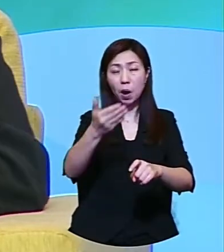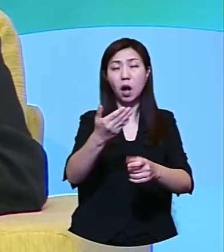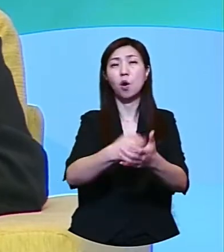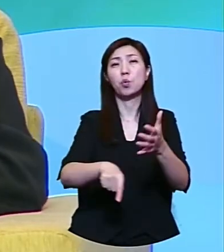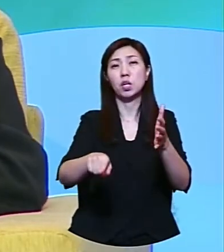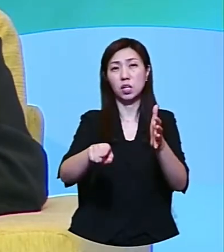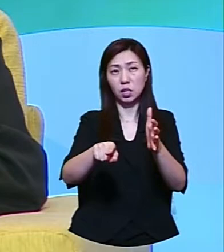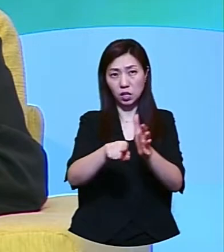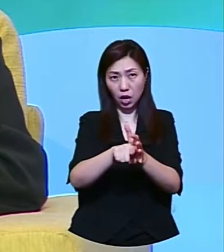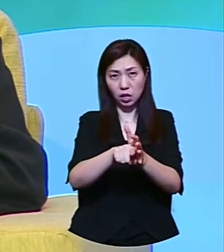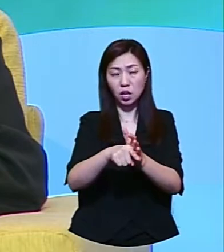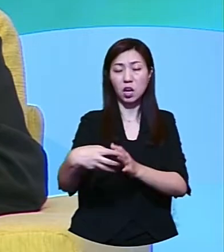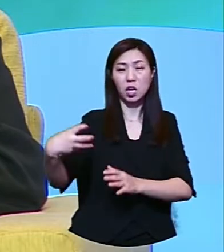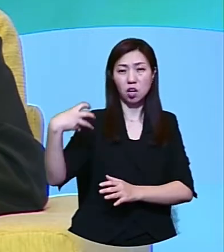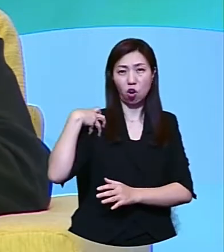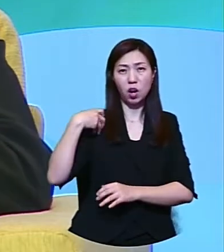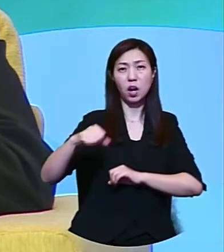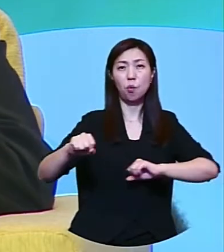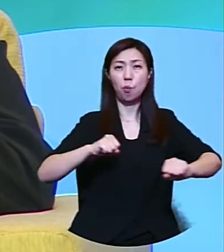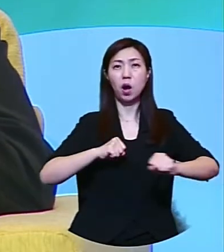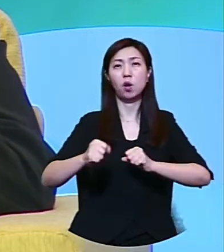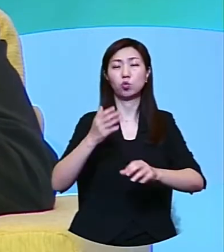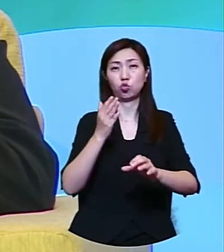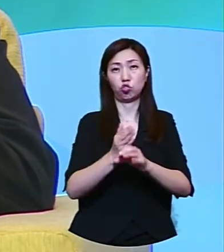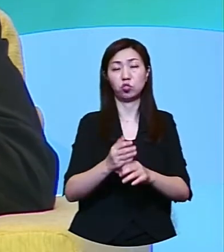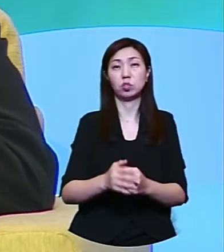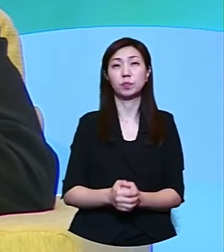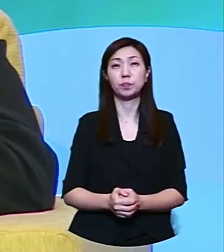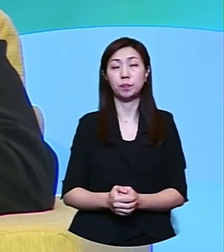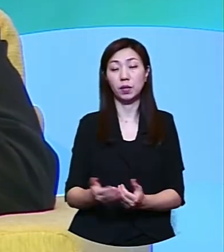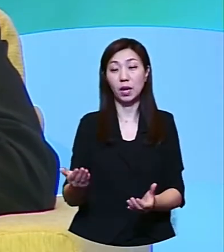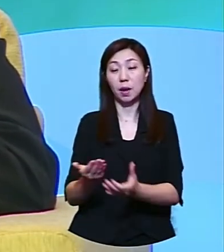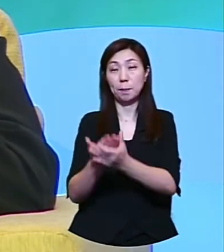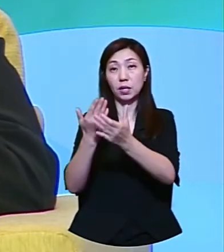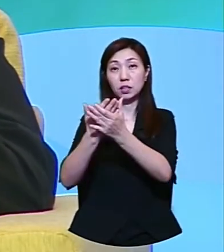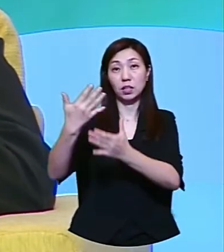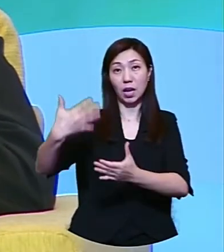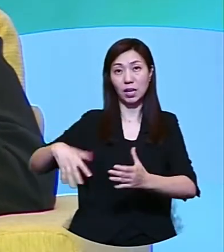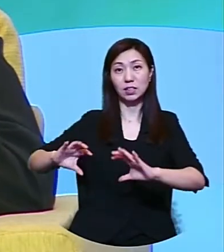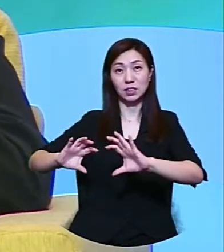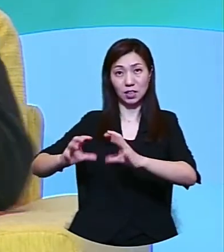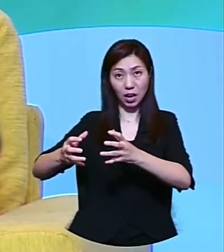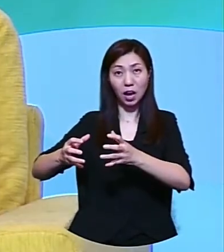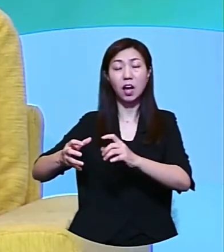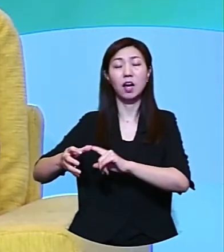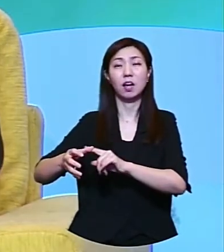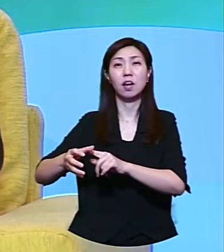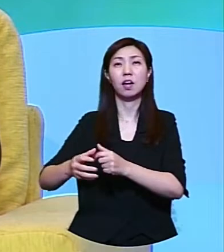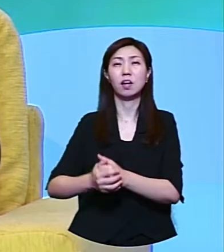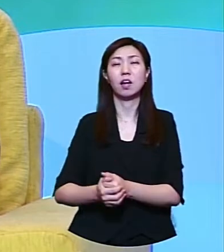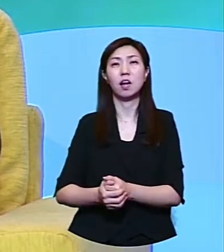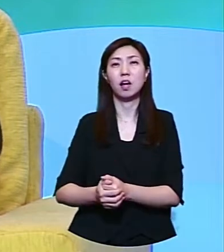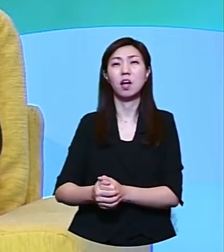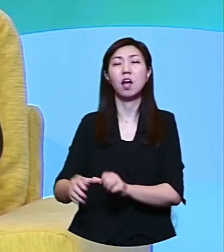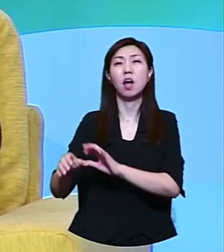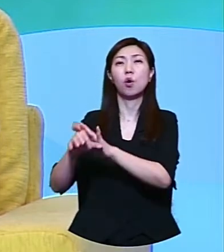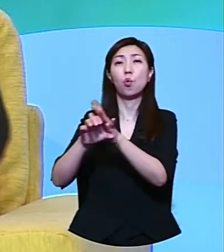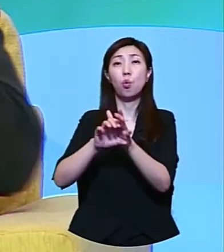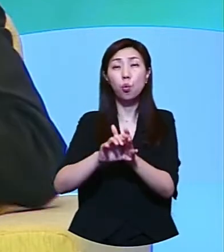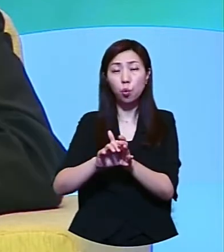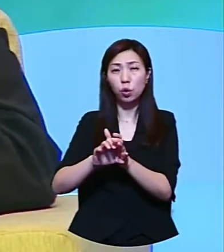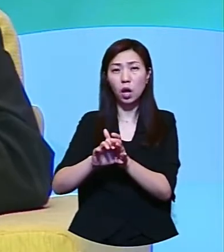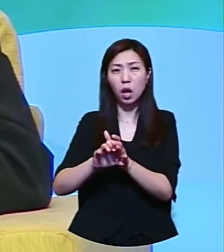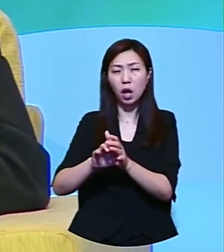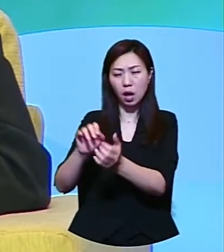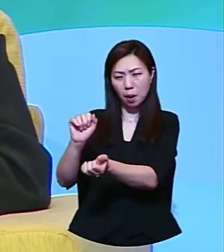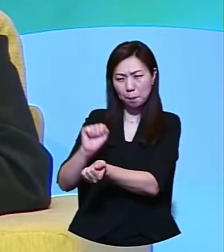developing countries has disproportionately affected by the COVID-19 pandemic.